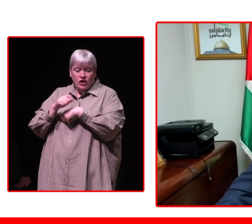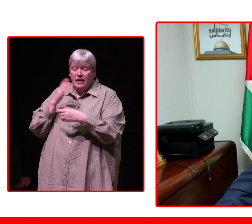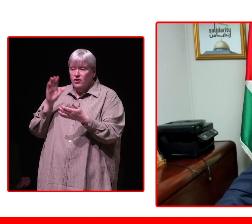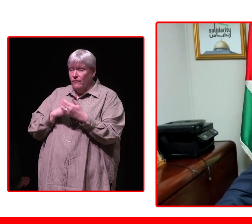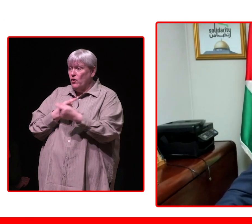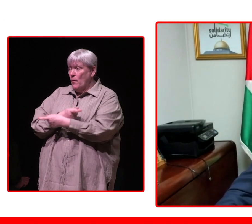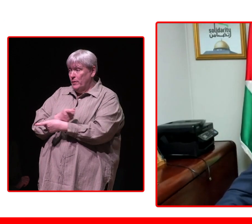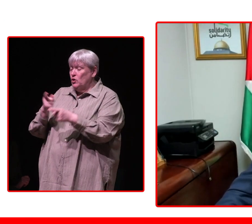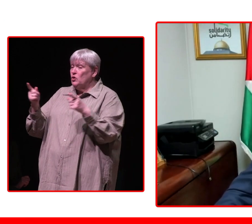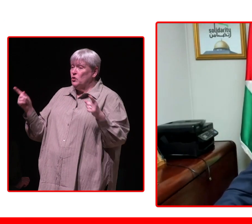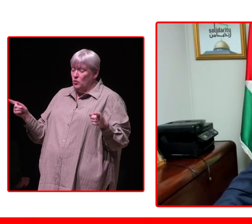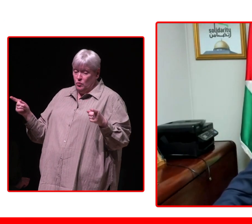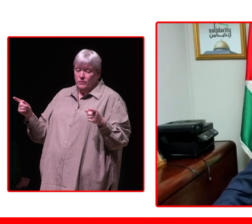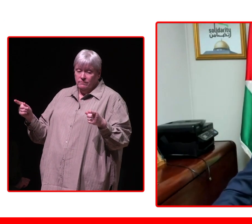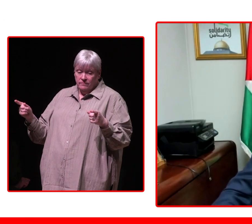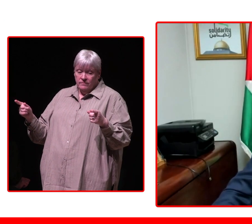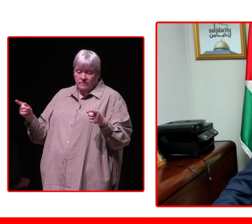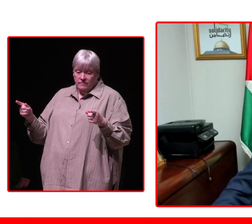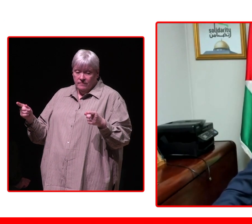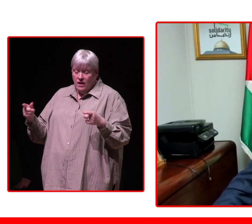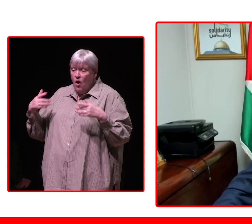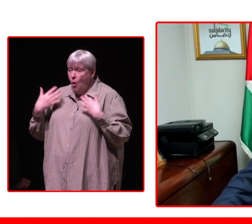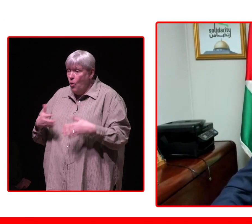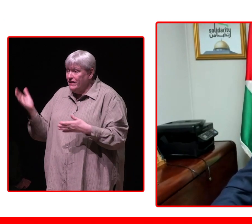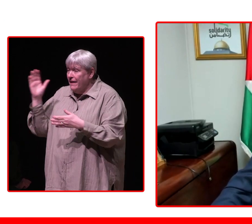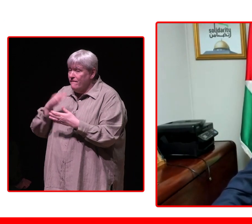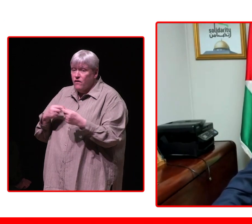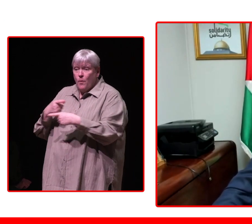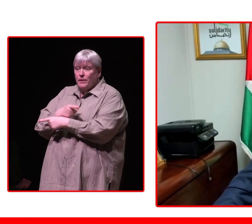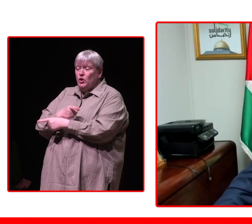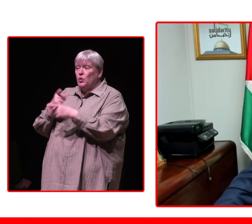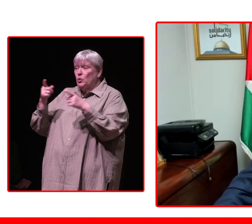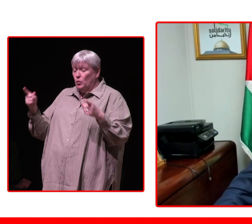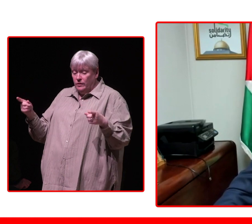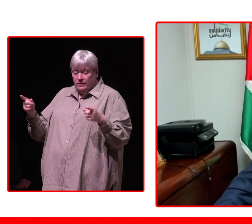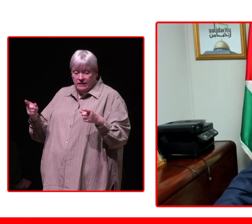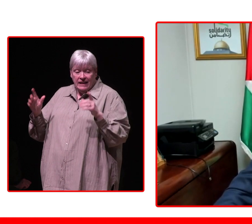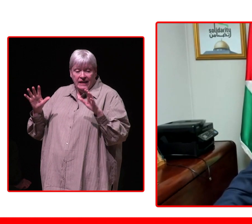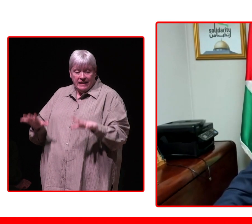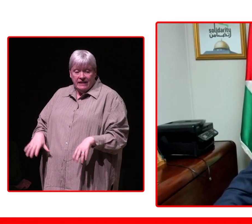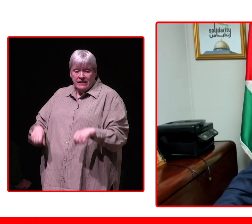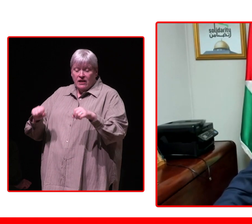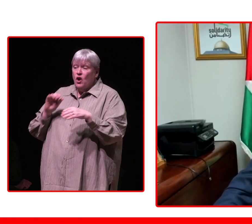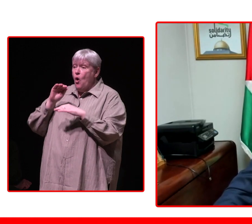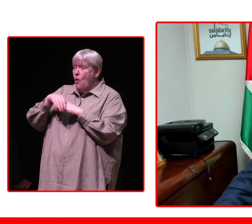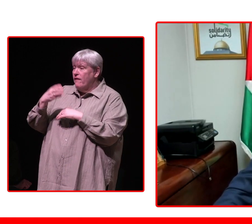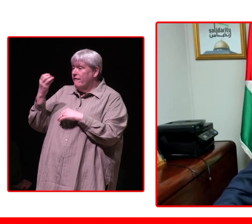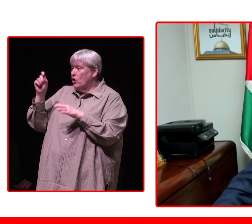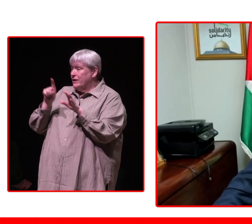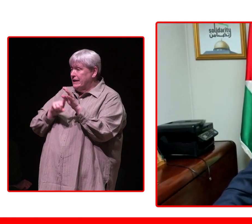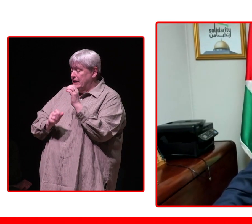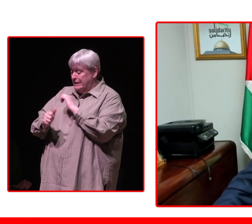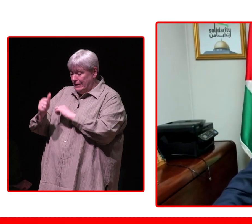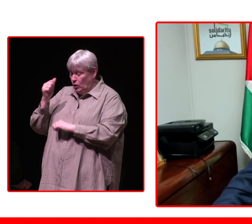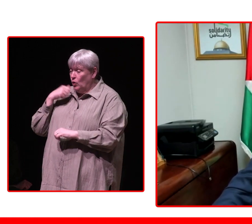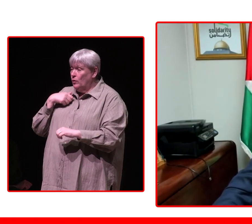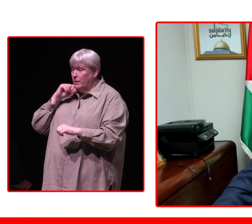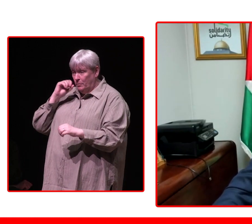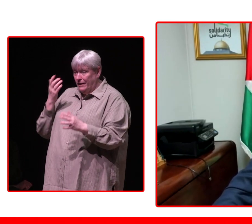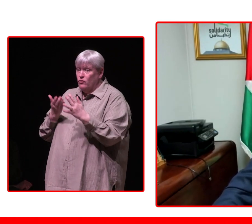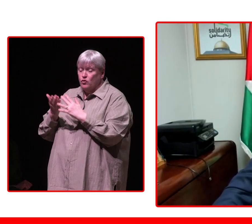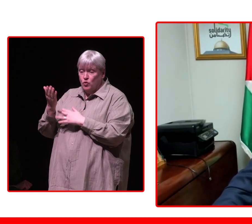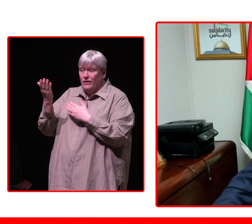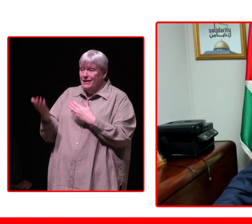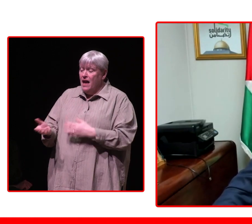And here I'll conclude. The change can only come from you, as it started more than 40 years ago. It is already coming from you. The